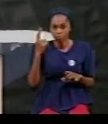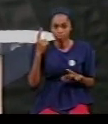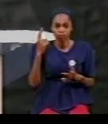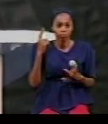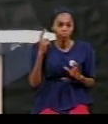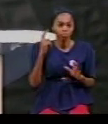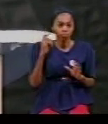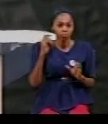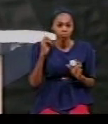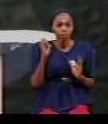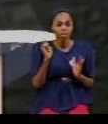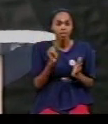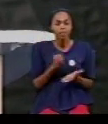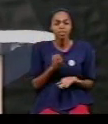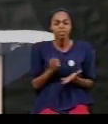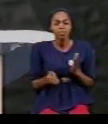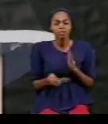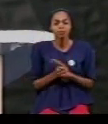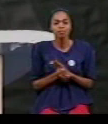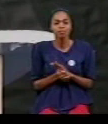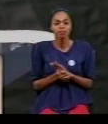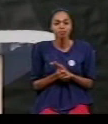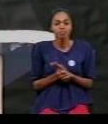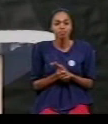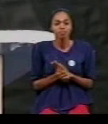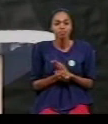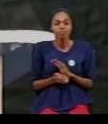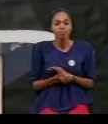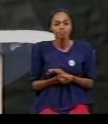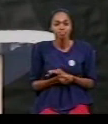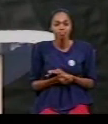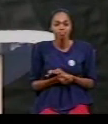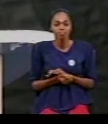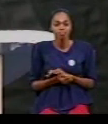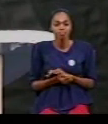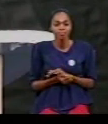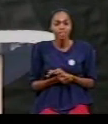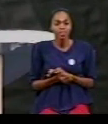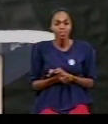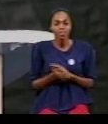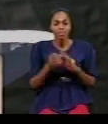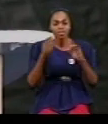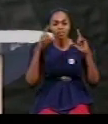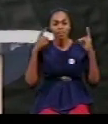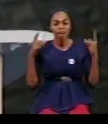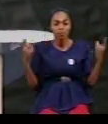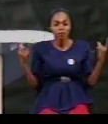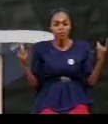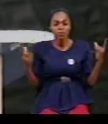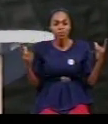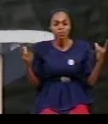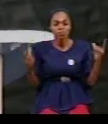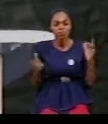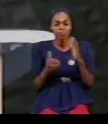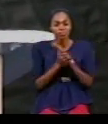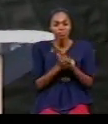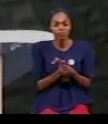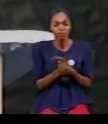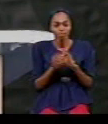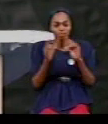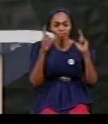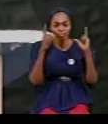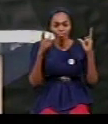to this. Yoruba audience, help me to tell those who may not understand this. Yoruba audience is